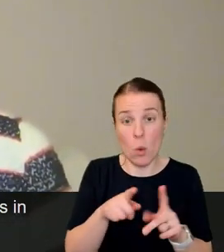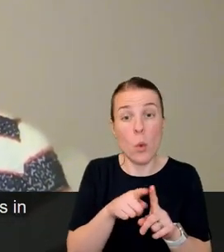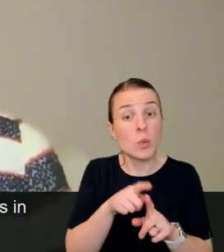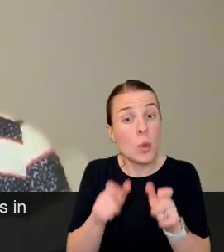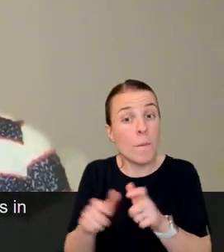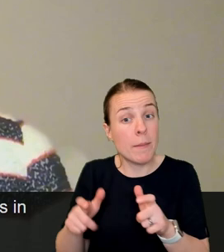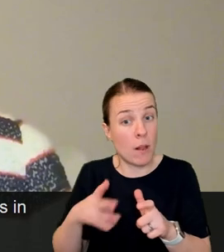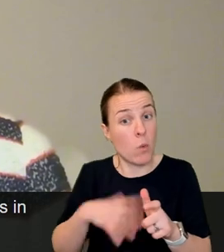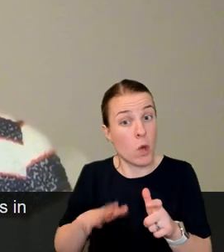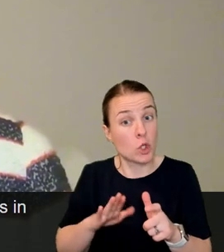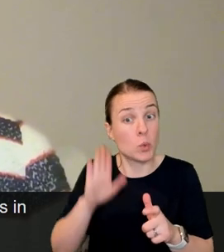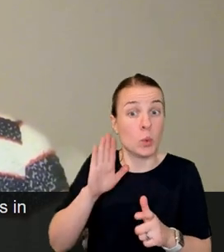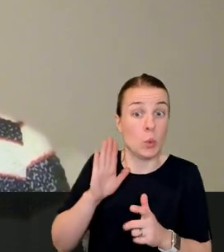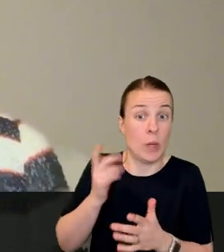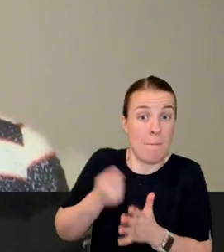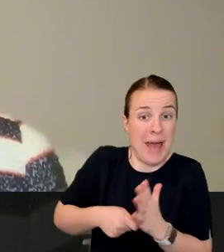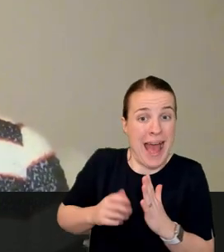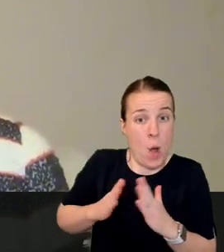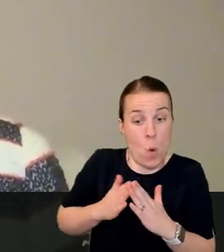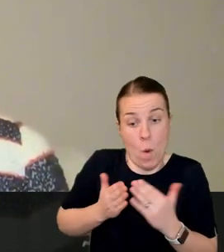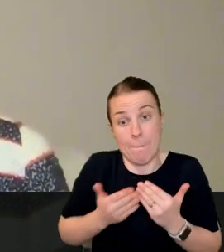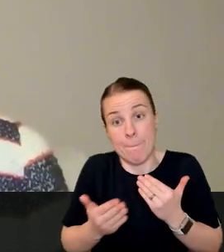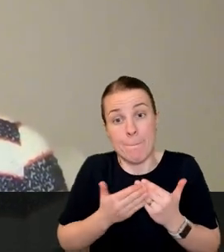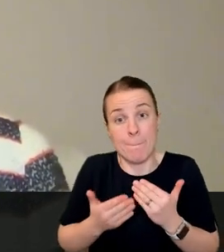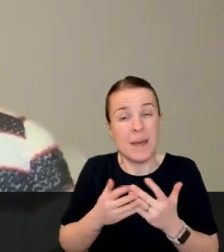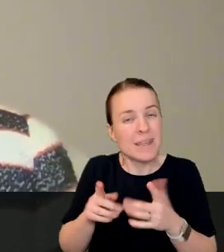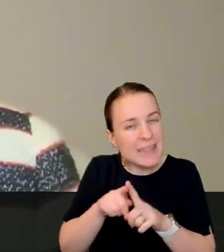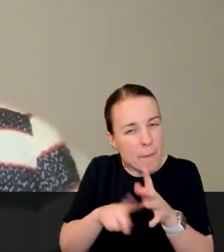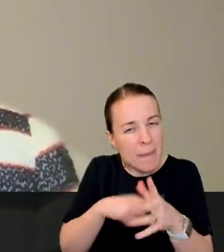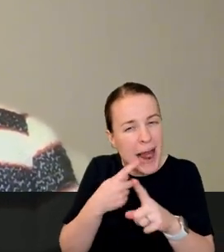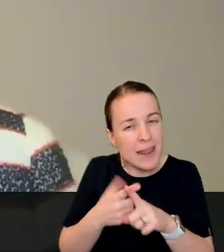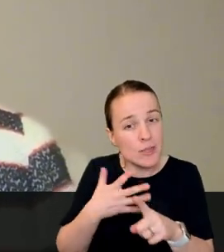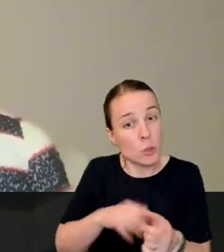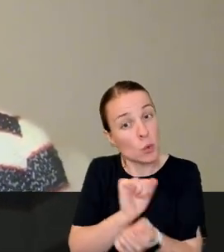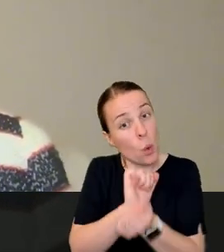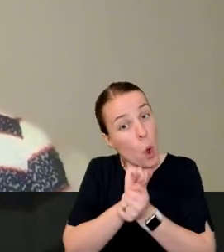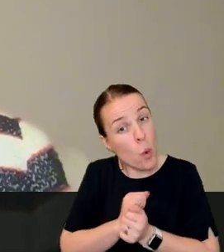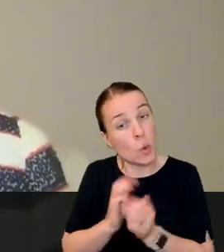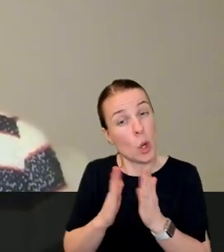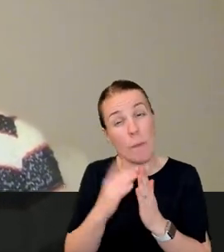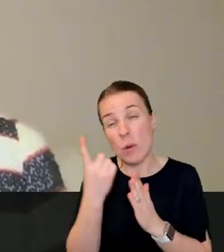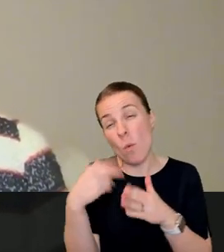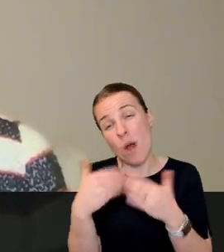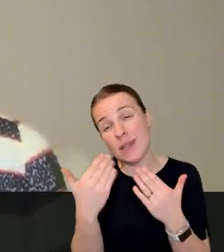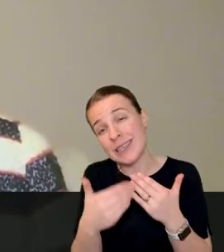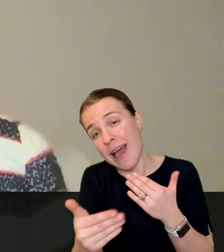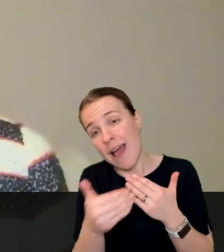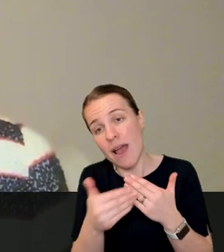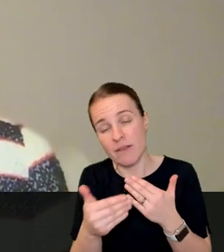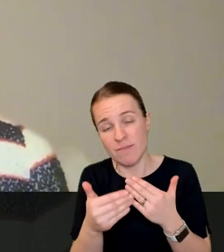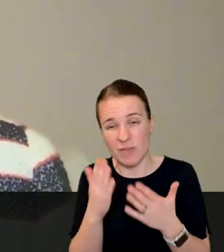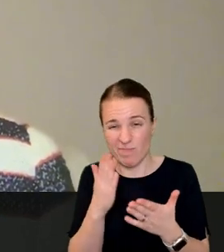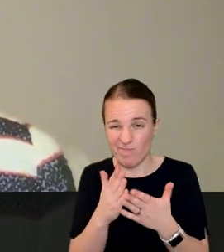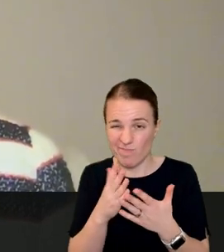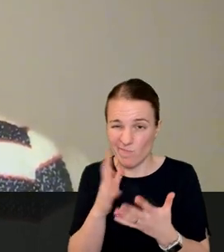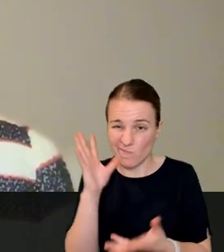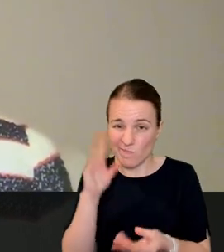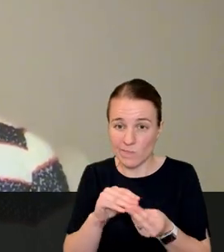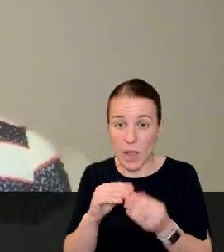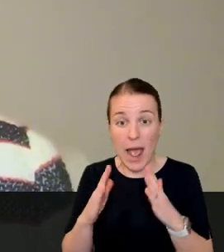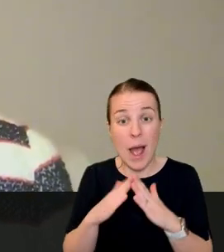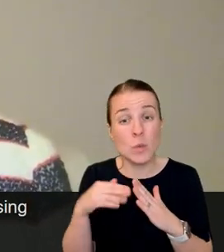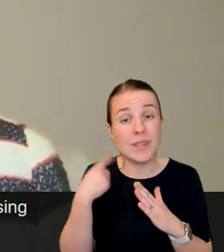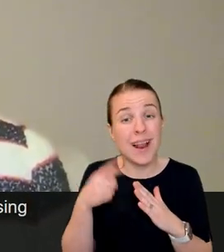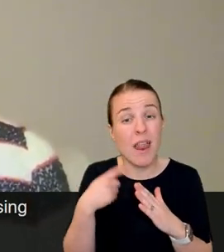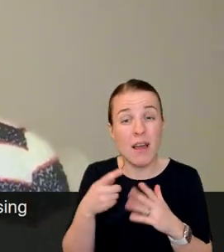like Alex, in the to own their own homes one day. Ultimately, the housing in London has become really